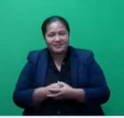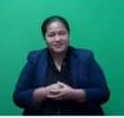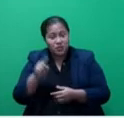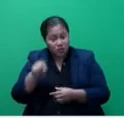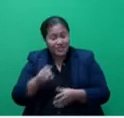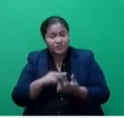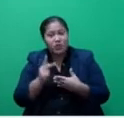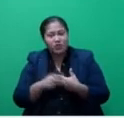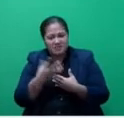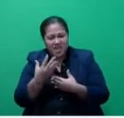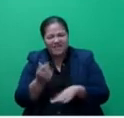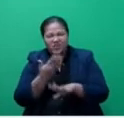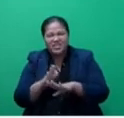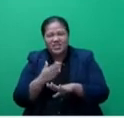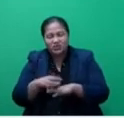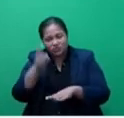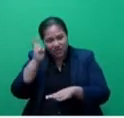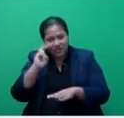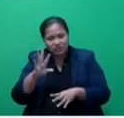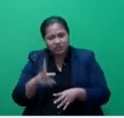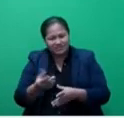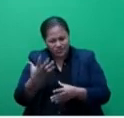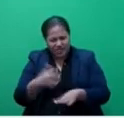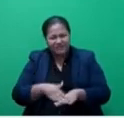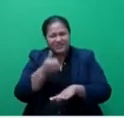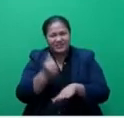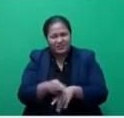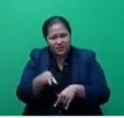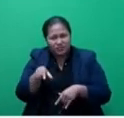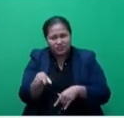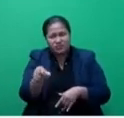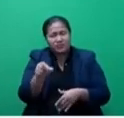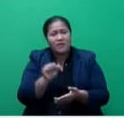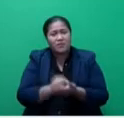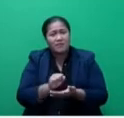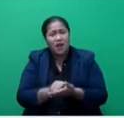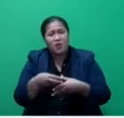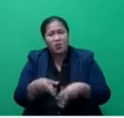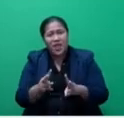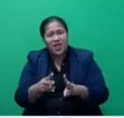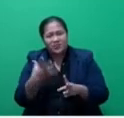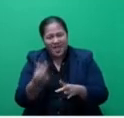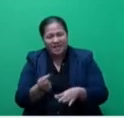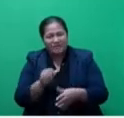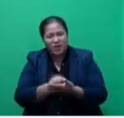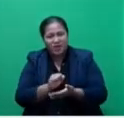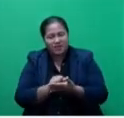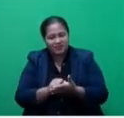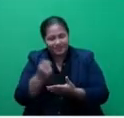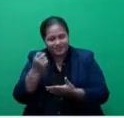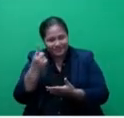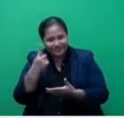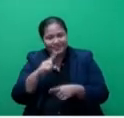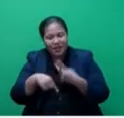new trainees with established pathways to full membership and adequate annual accreditation in licensing. Research is